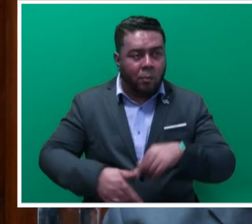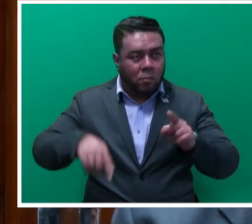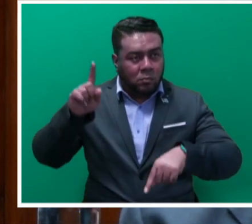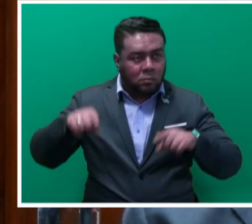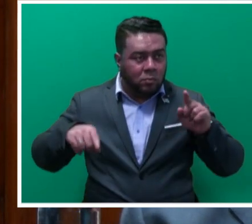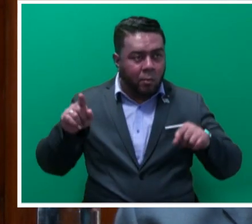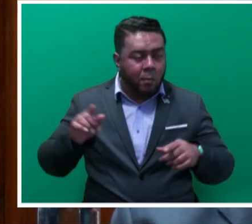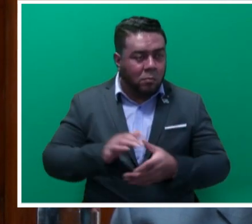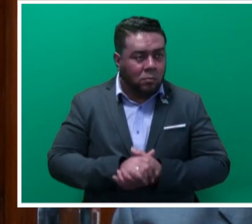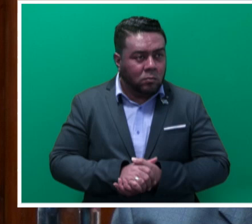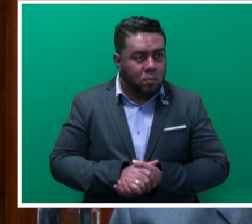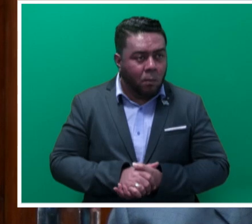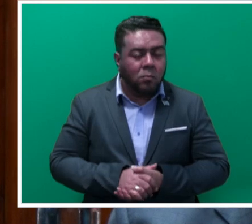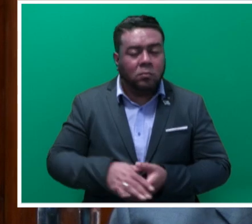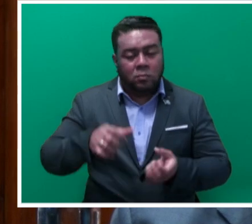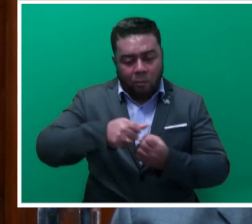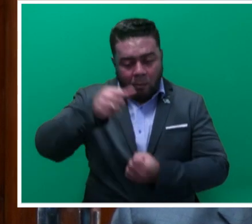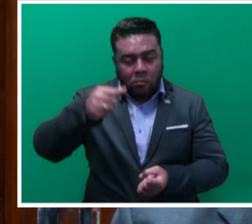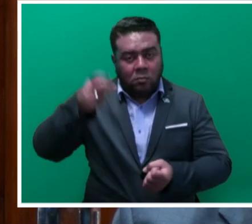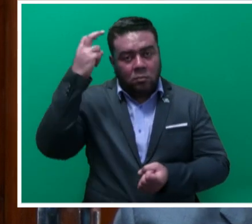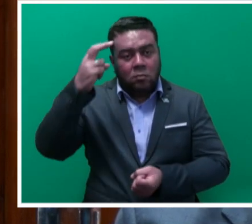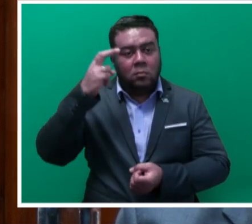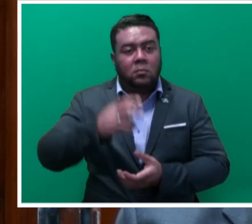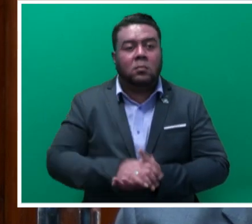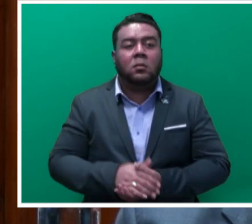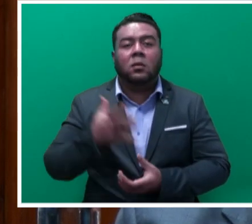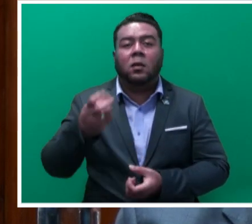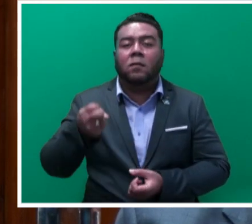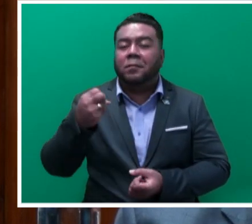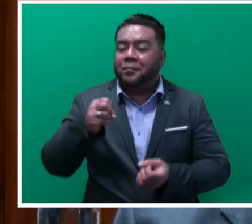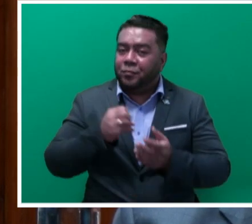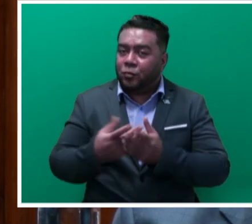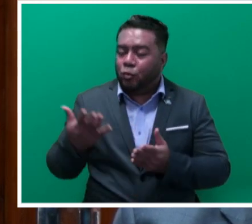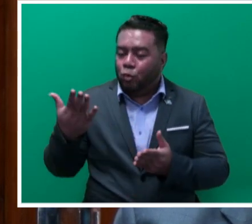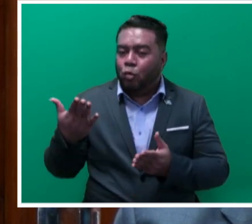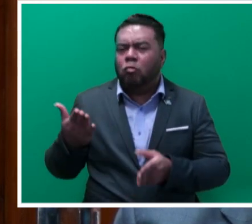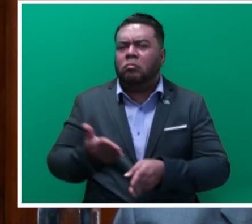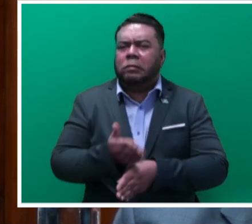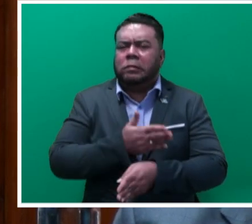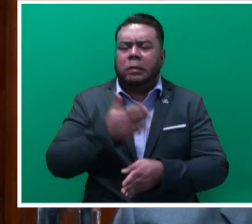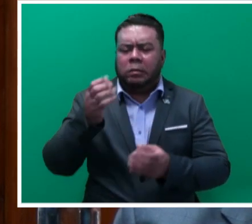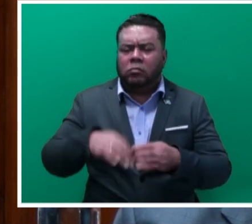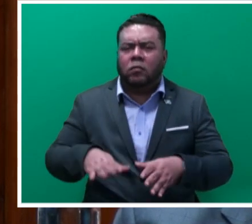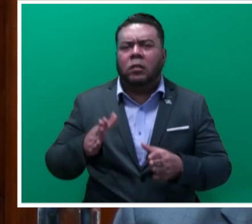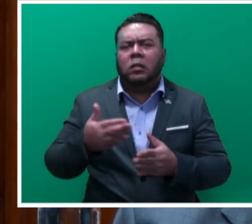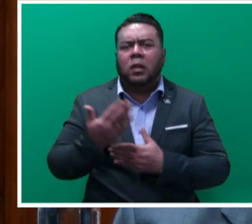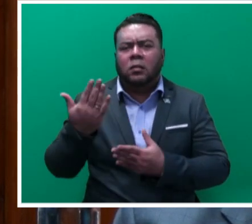to attend simulator training, which resulted in loss of duty days and additional rest